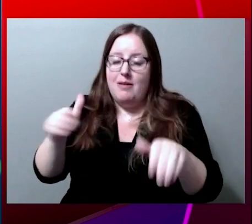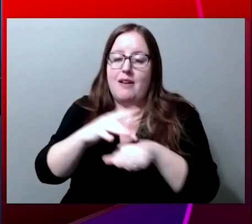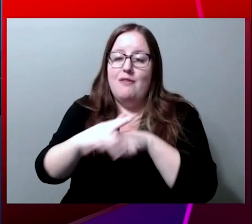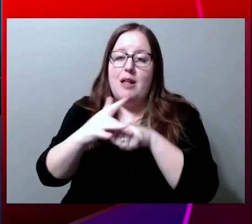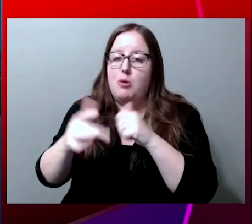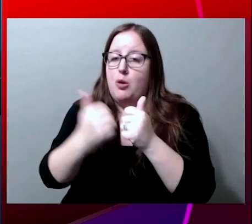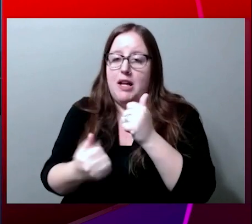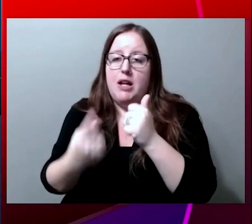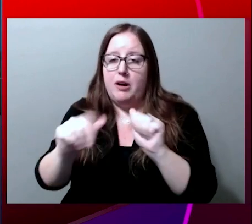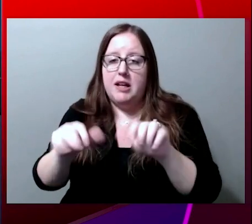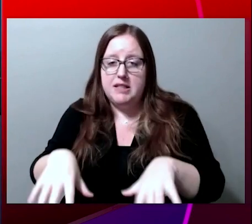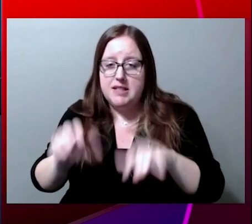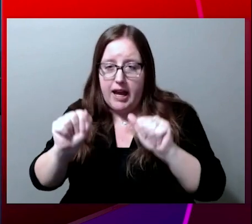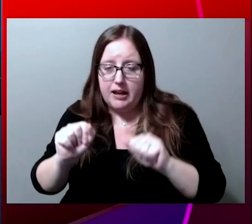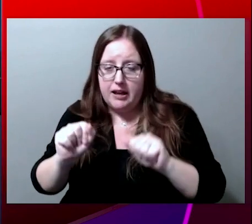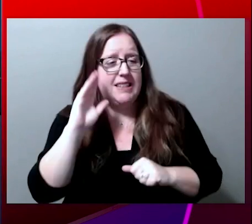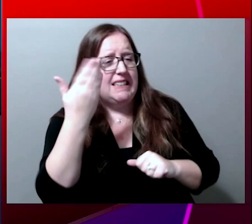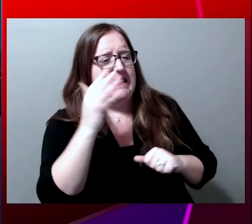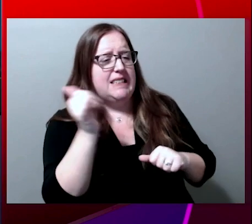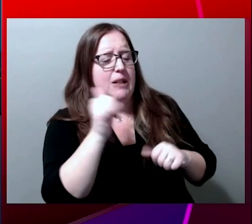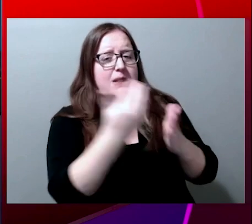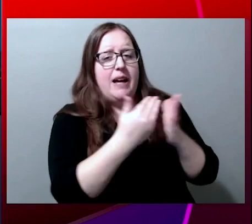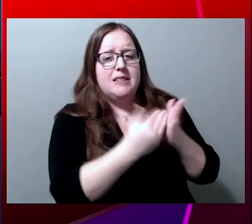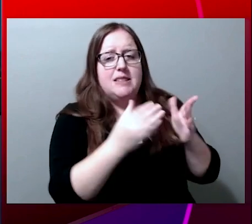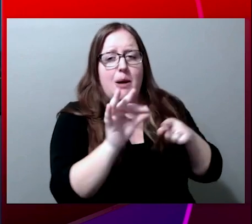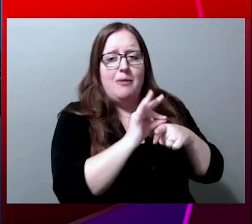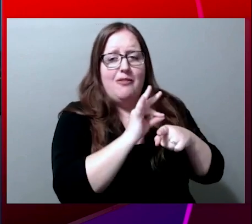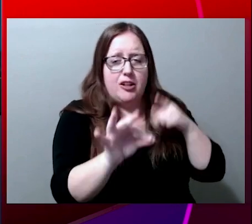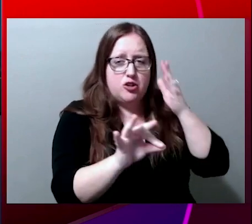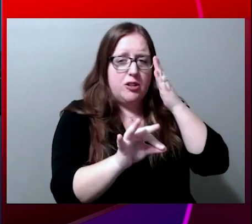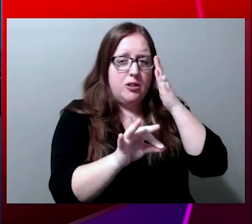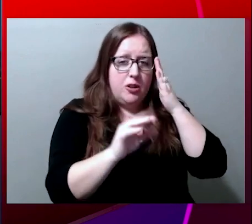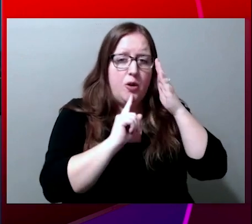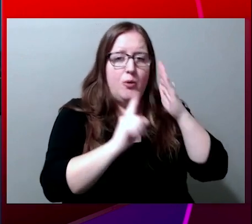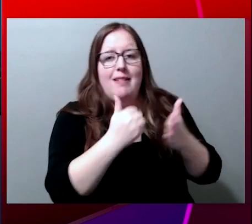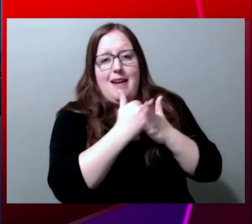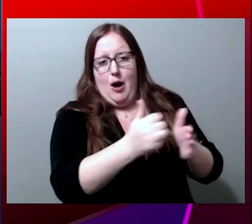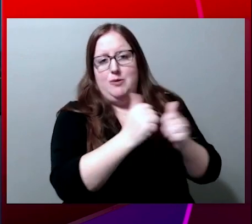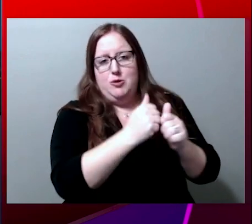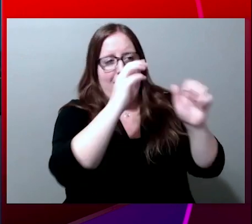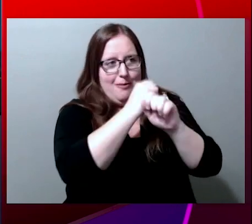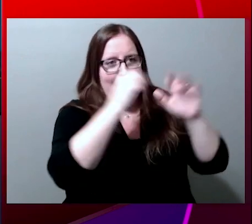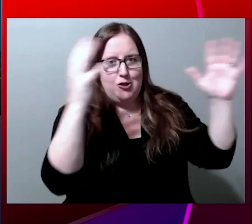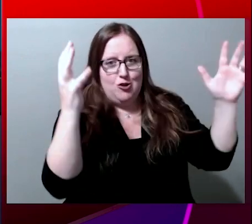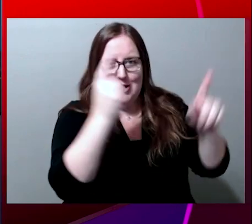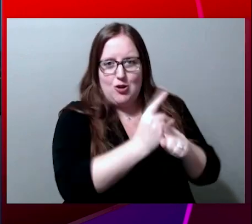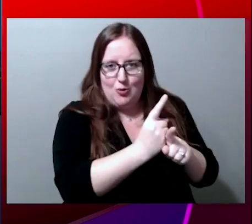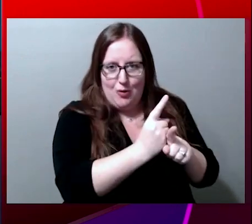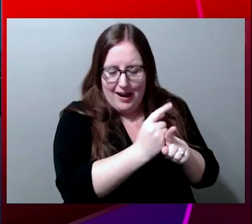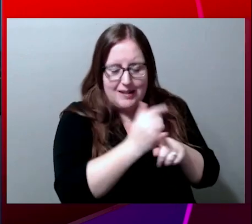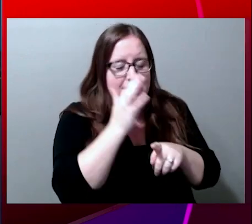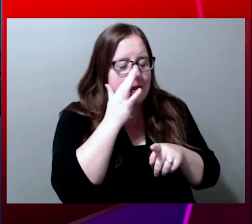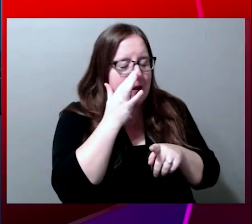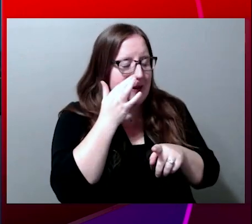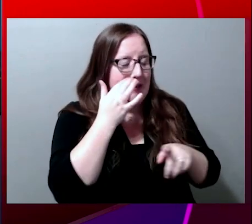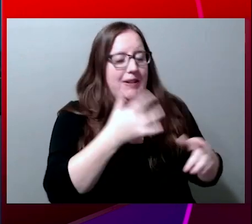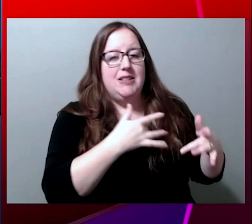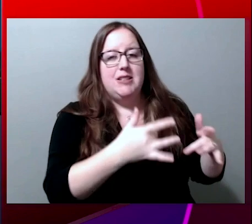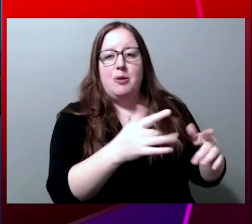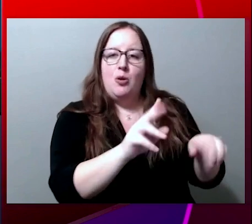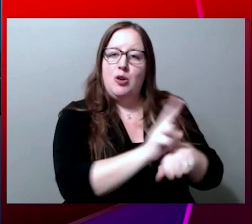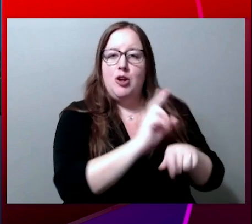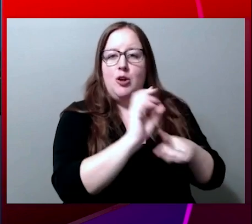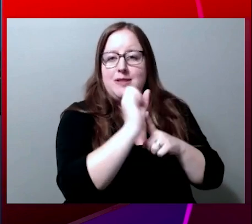would like. Yeah, it seems like step functions is limited to your imagination. Yeah. You can, Yes. there's the typical use cases you hear about